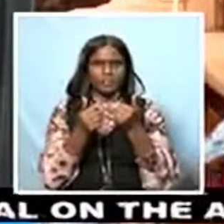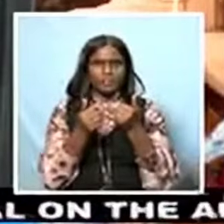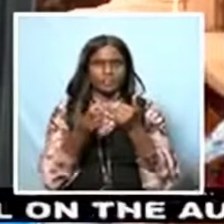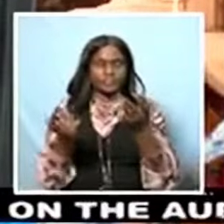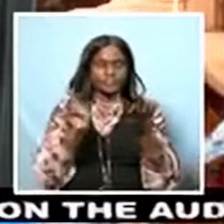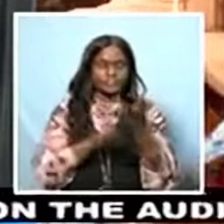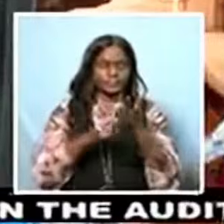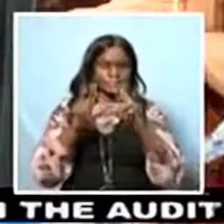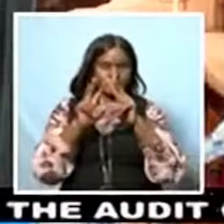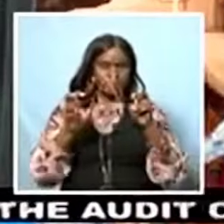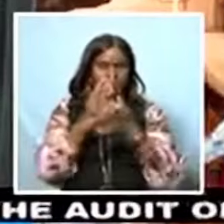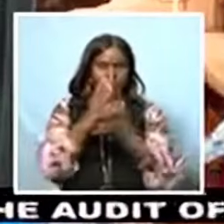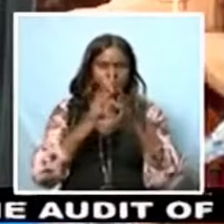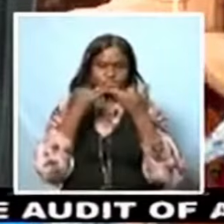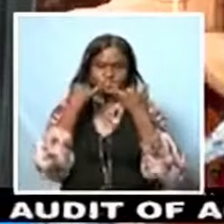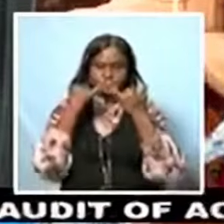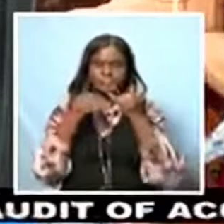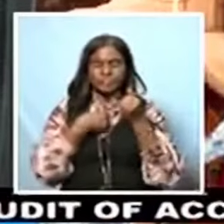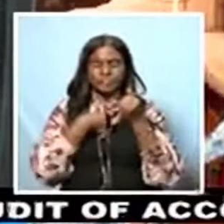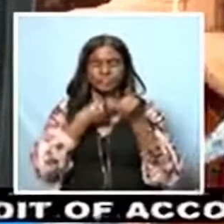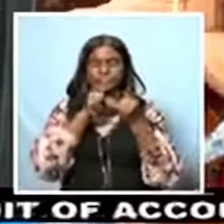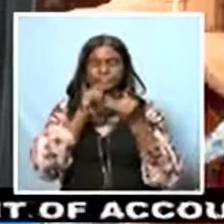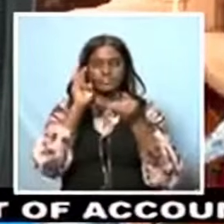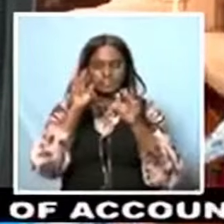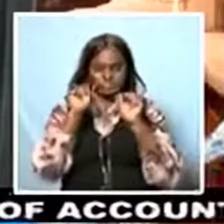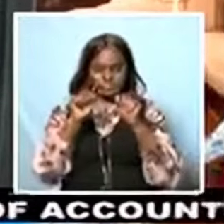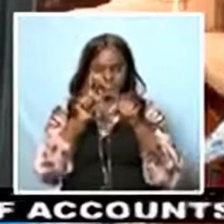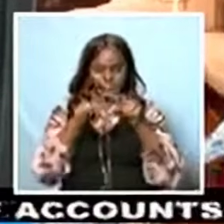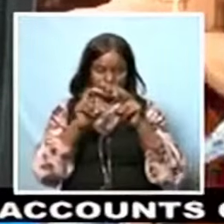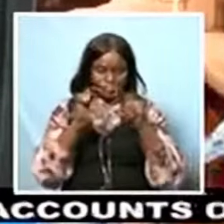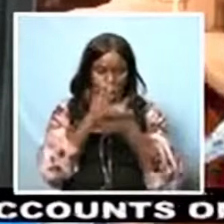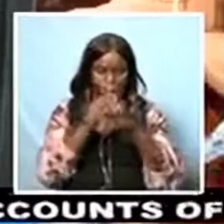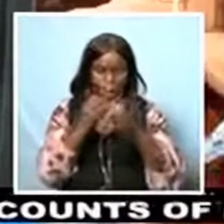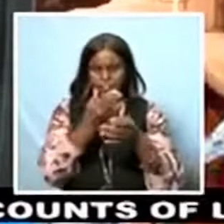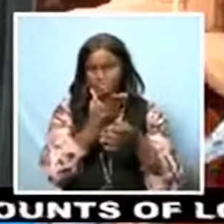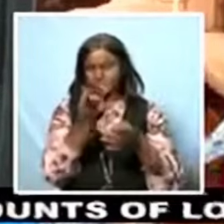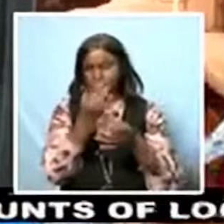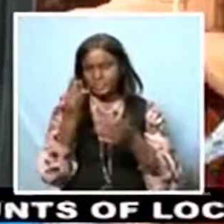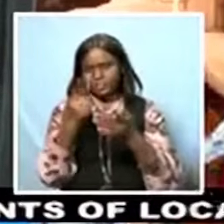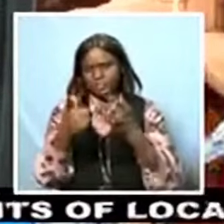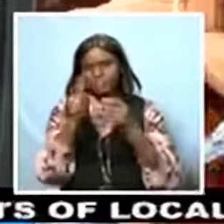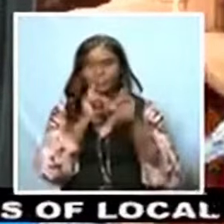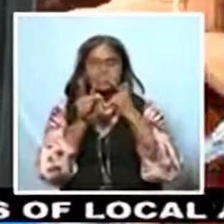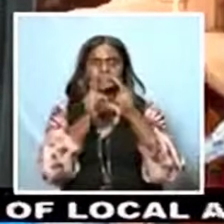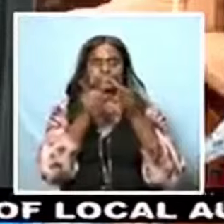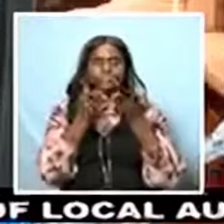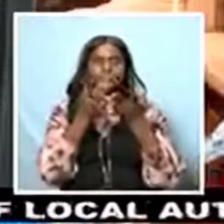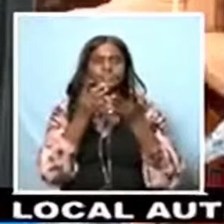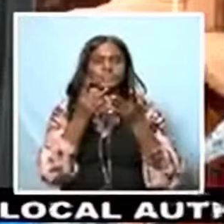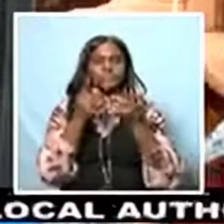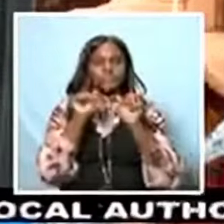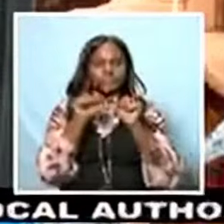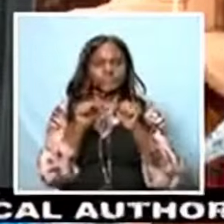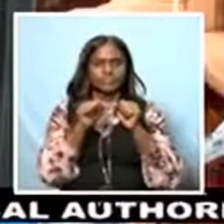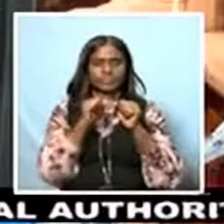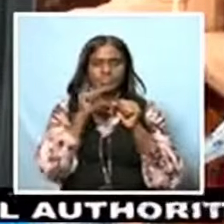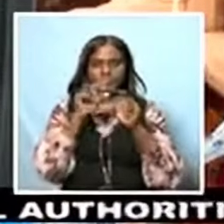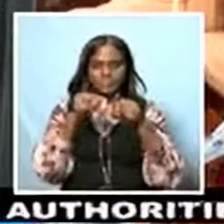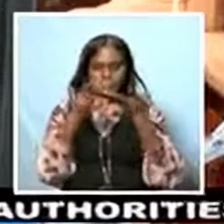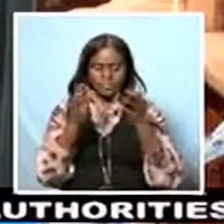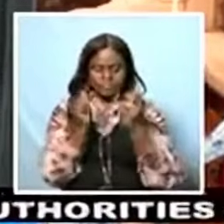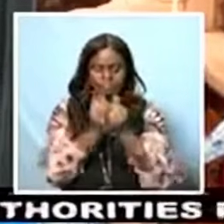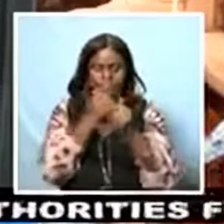verify certain information, I'm sure they will be able to verify some of the issues that you spoke here that could have not been provided